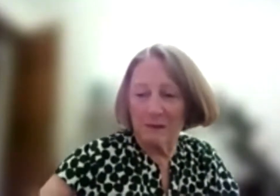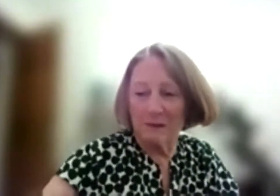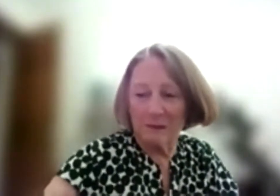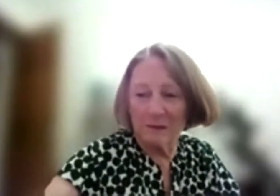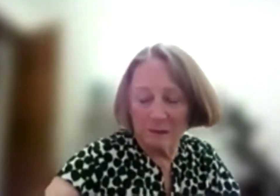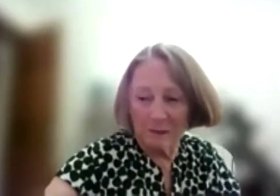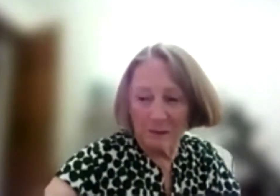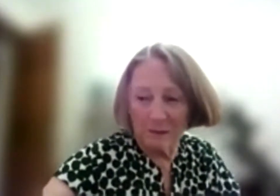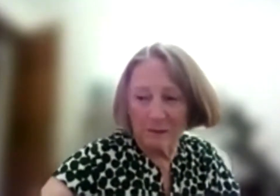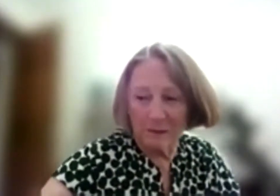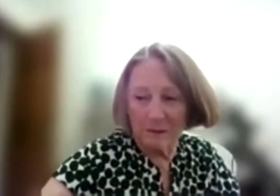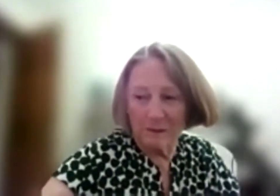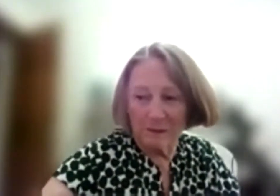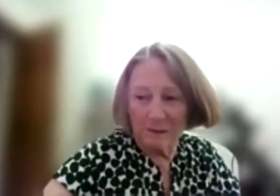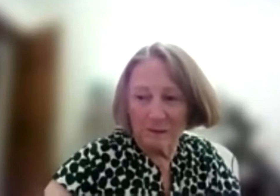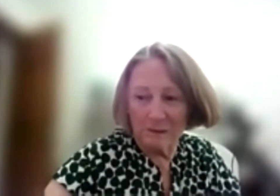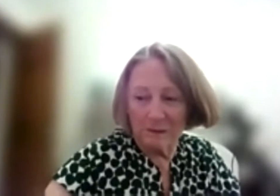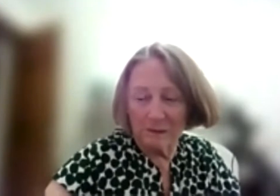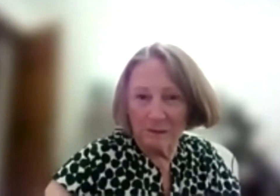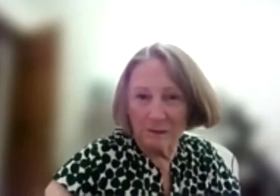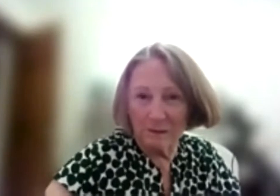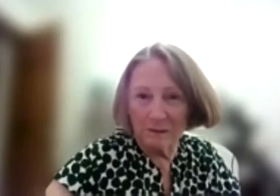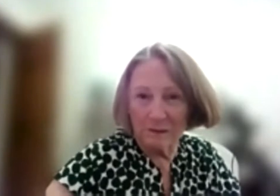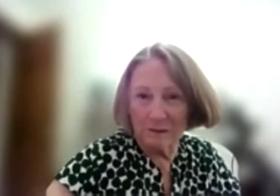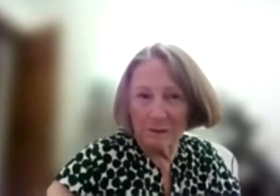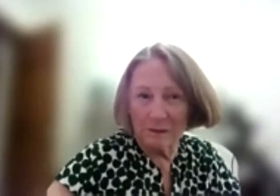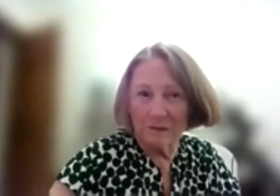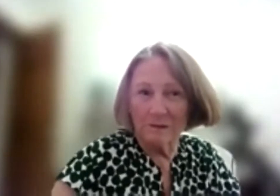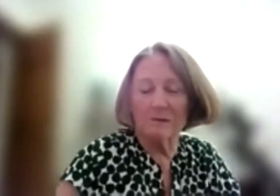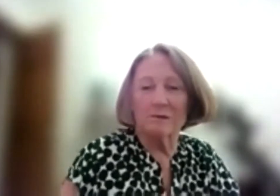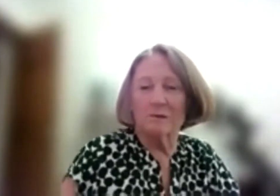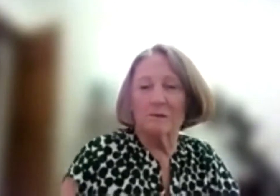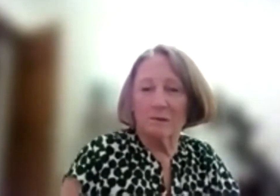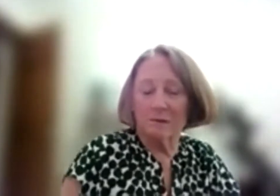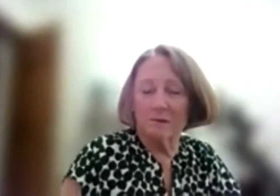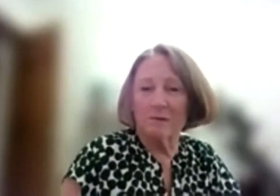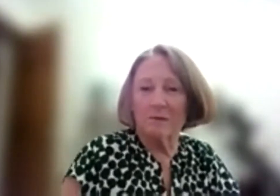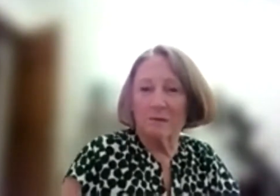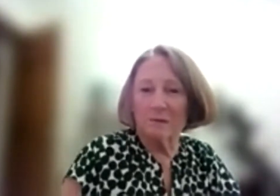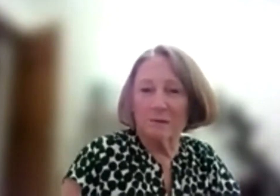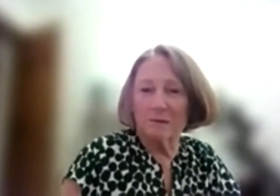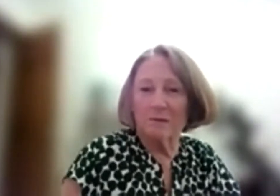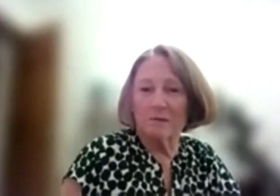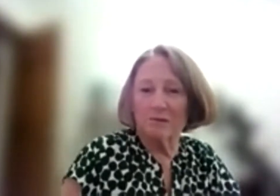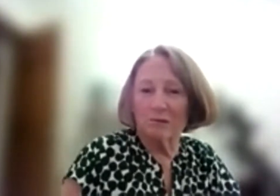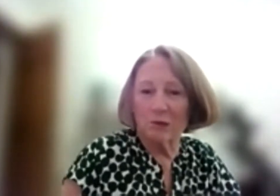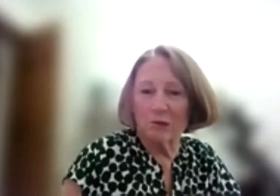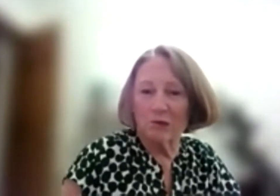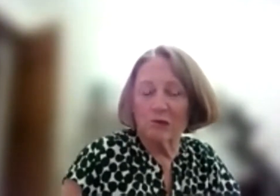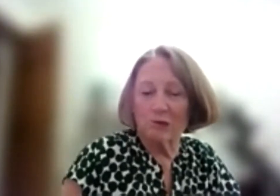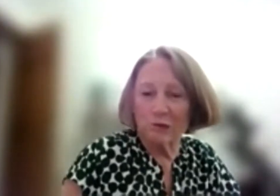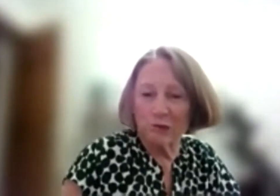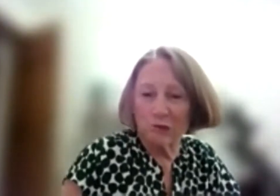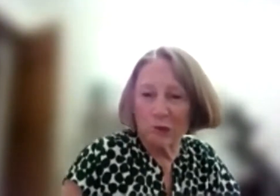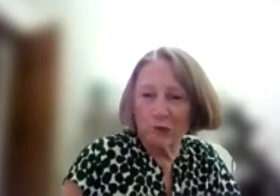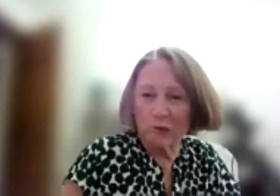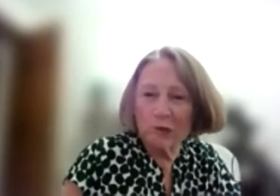our county. So I would just like to challenge you a little bit on that, and